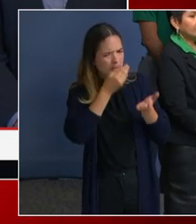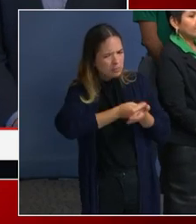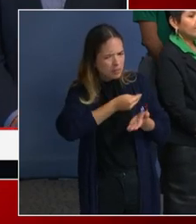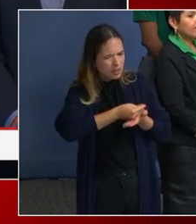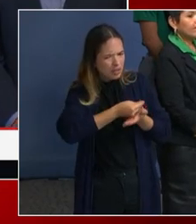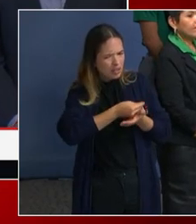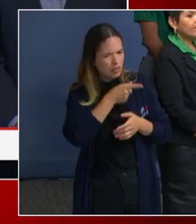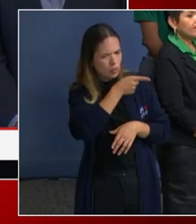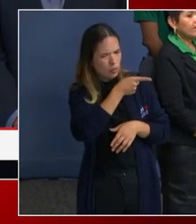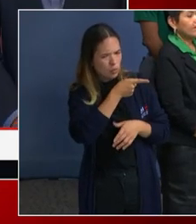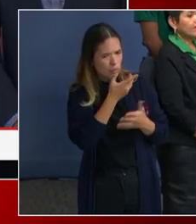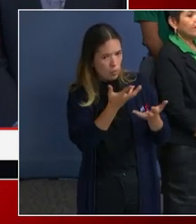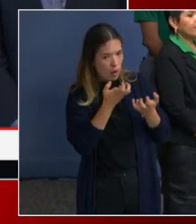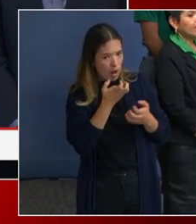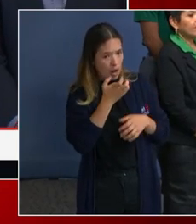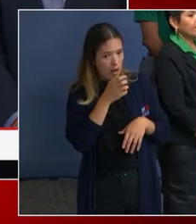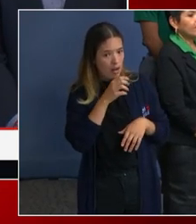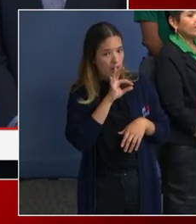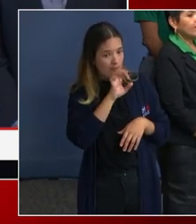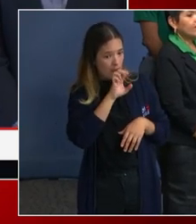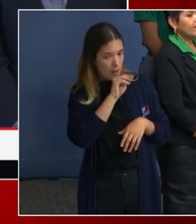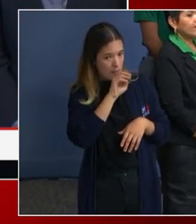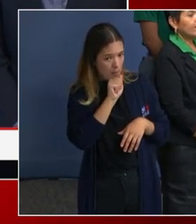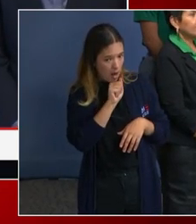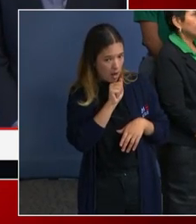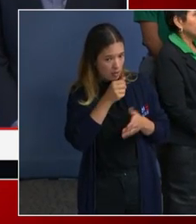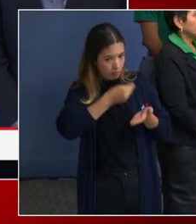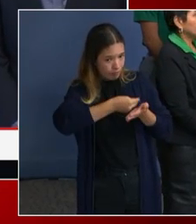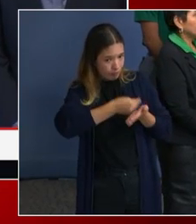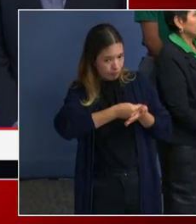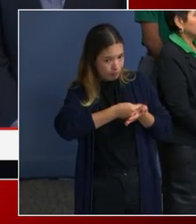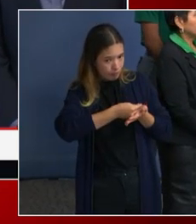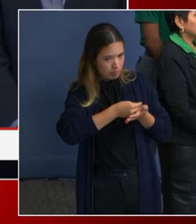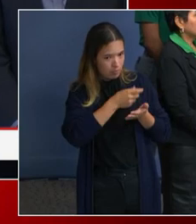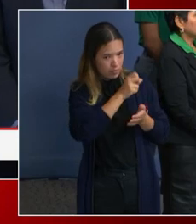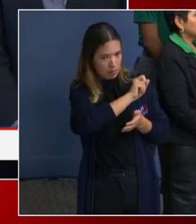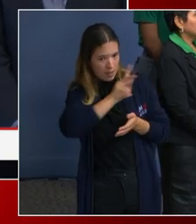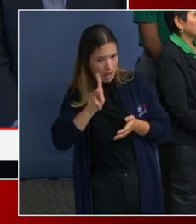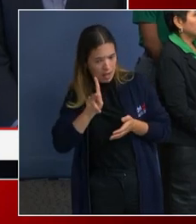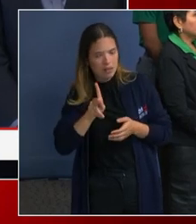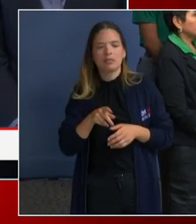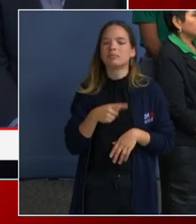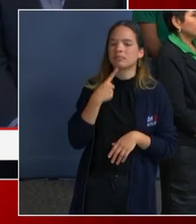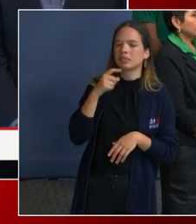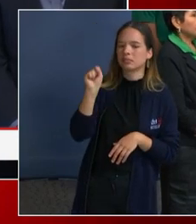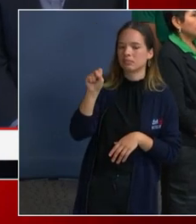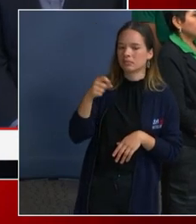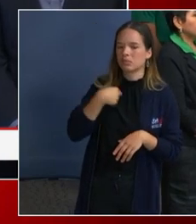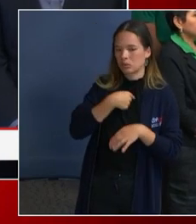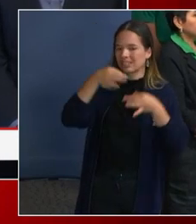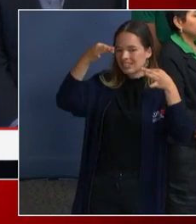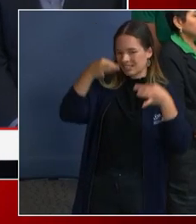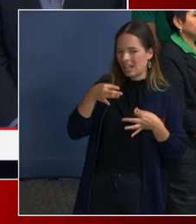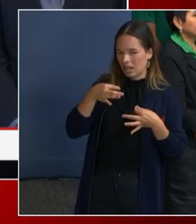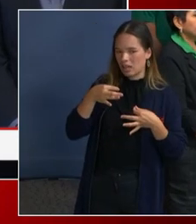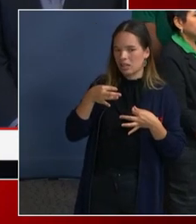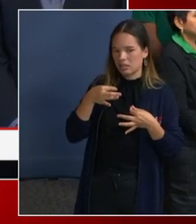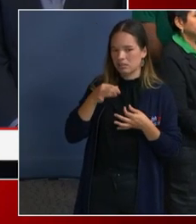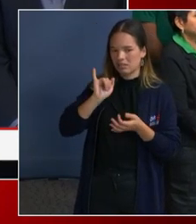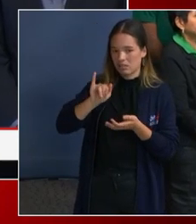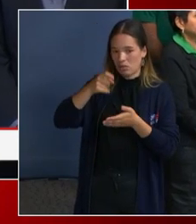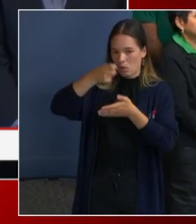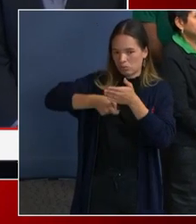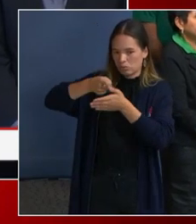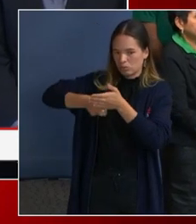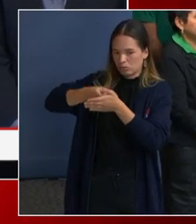you certain that FEMA will reimburse you? We are certain that these are qualifying expenses. The initial tranche, which